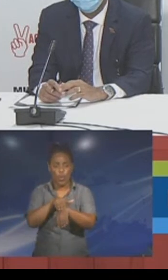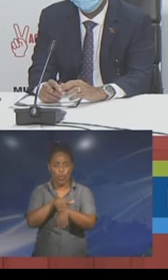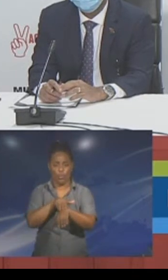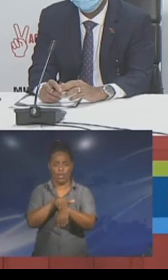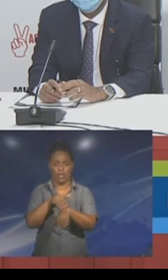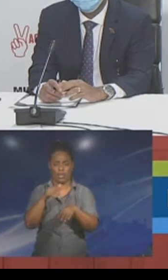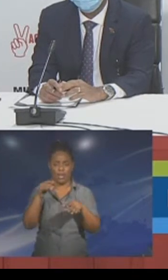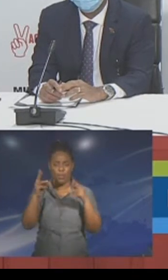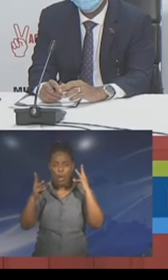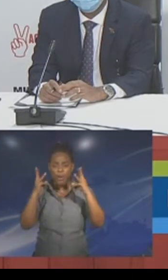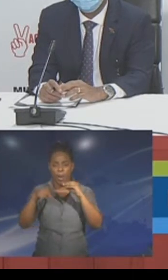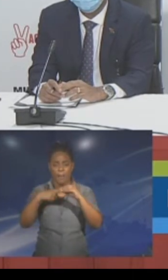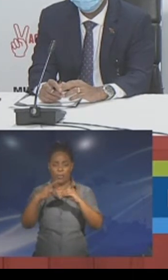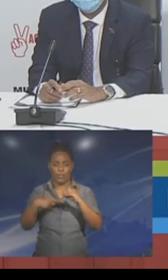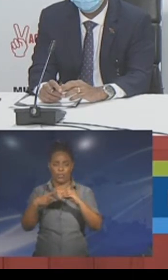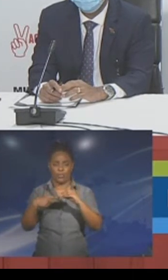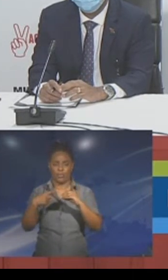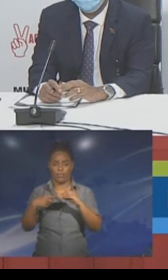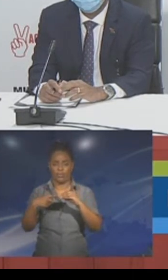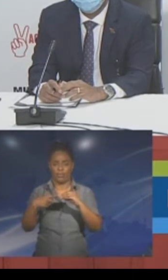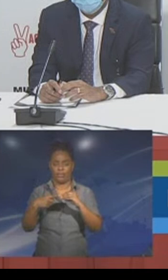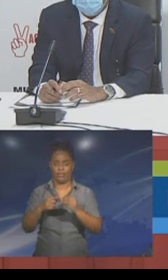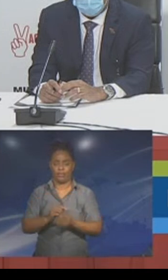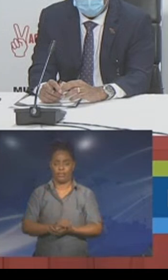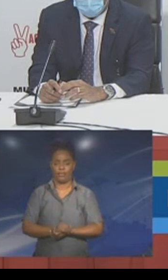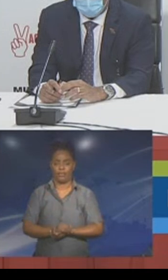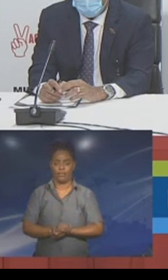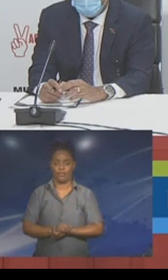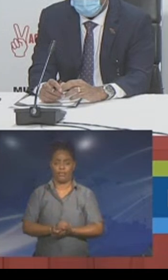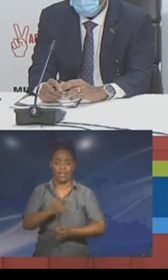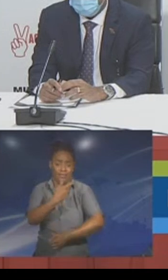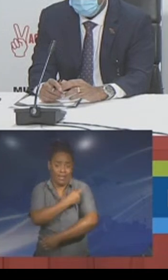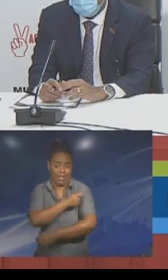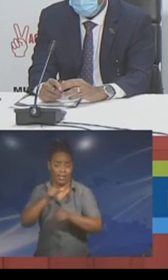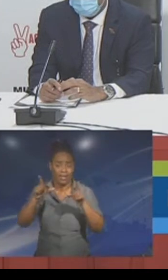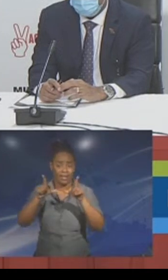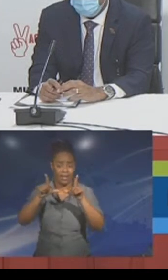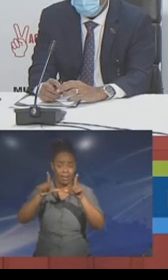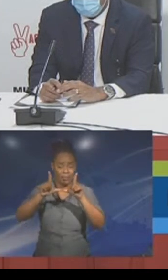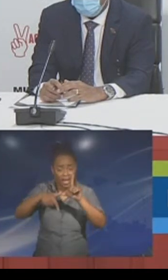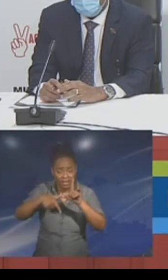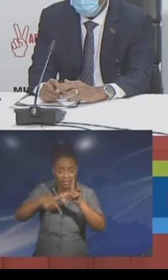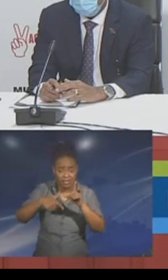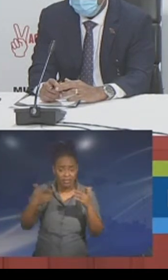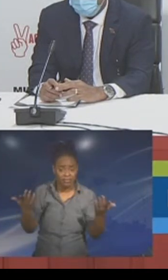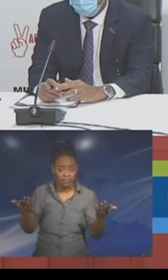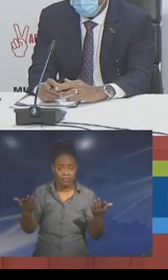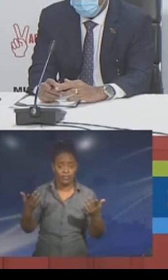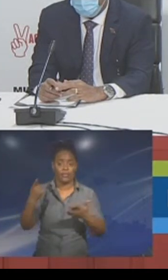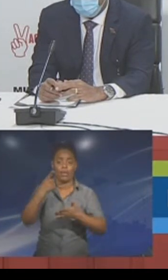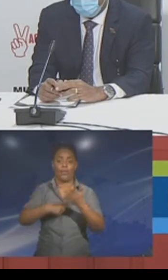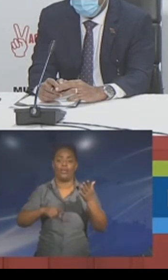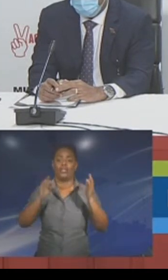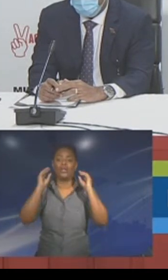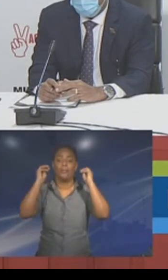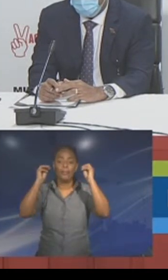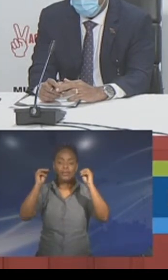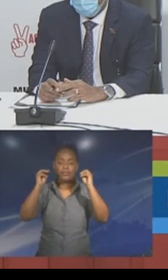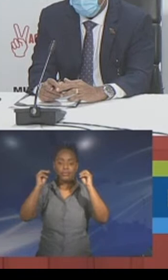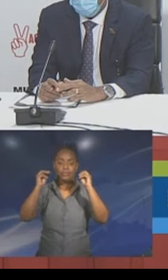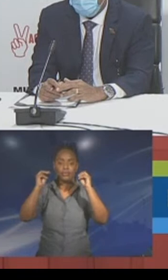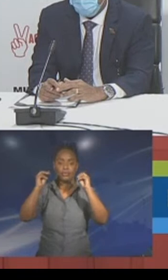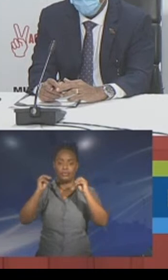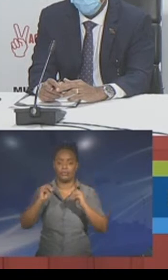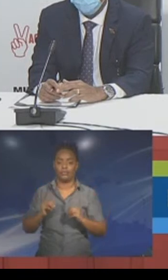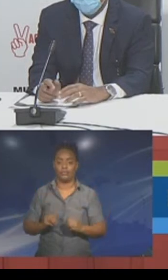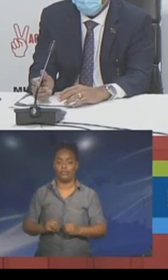more stock expiring, and what would be the ministry's move if that happens? And for the